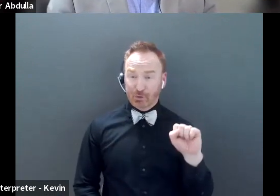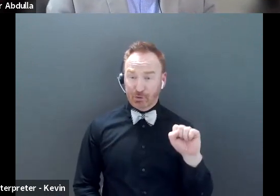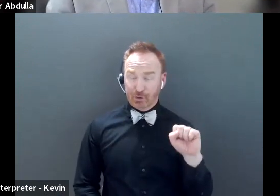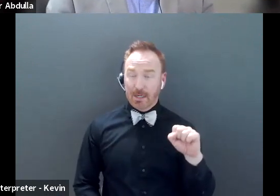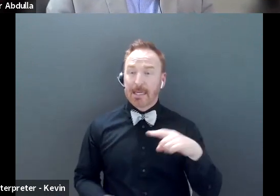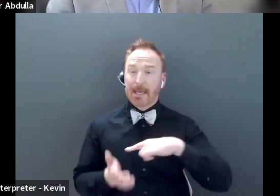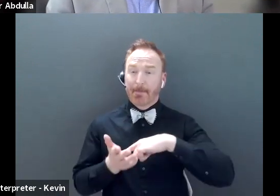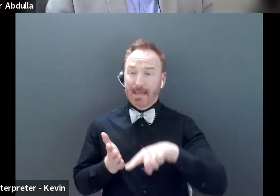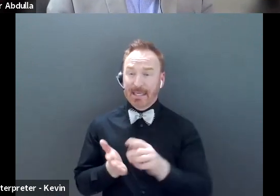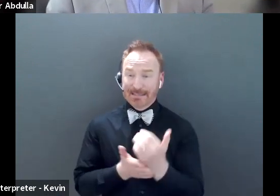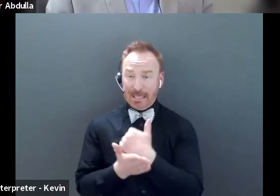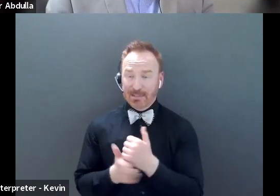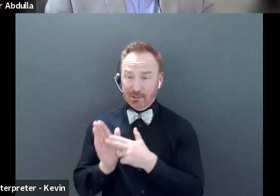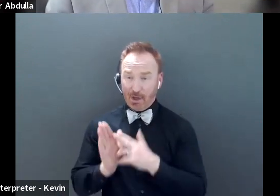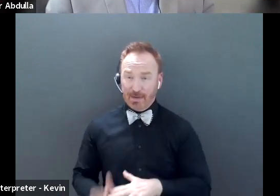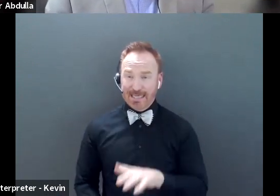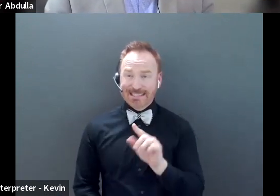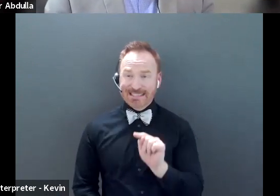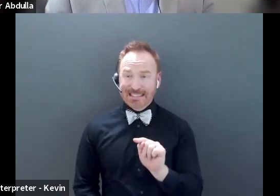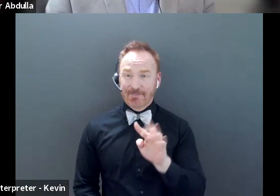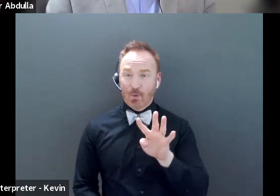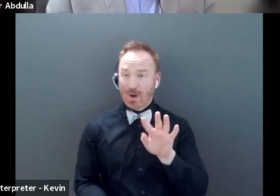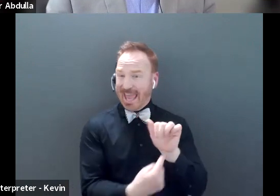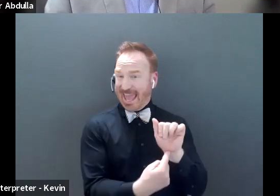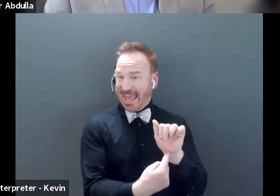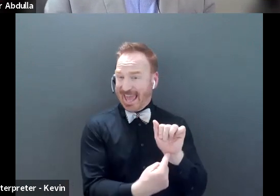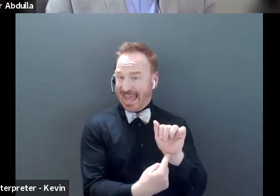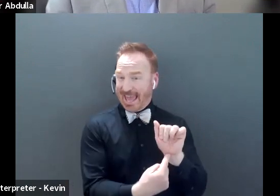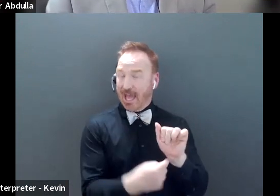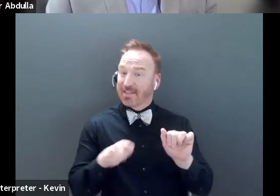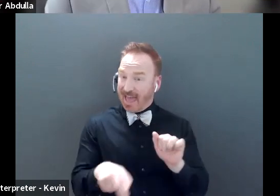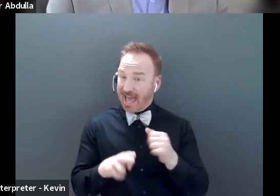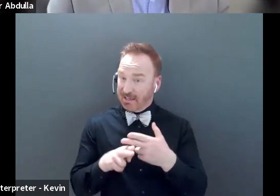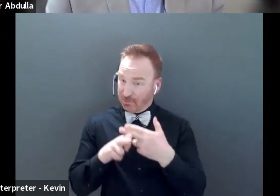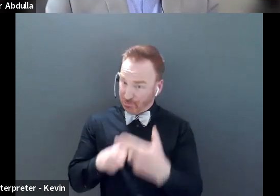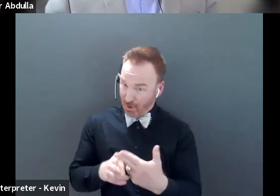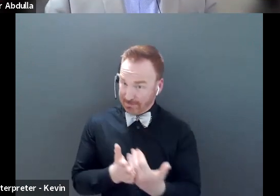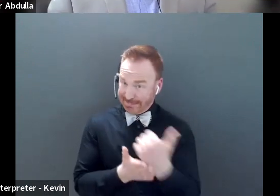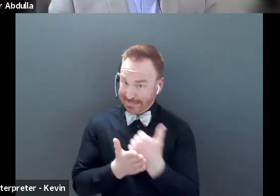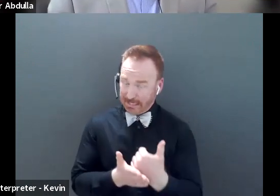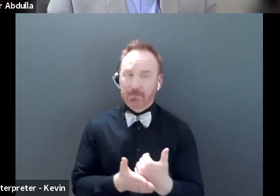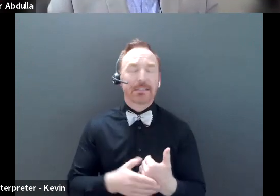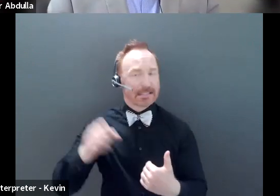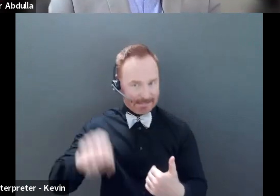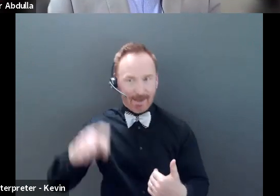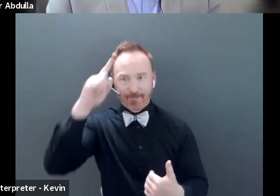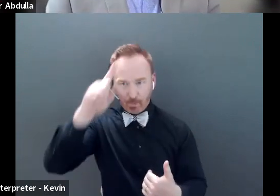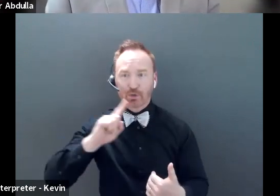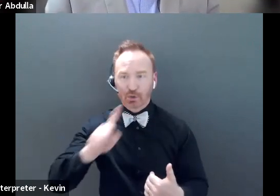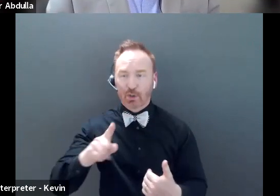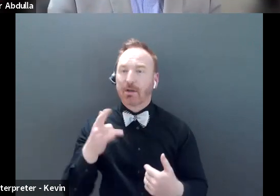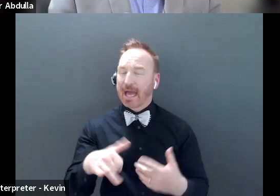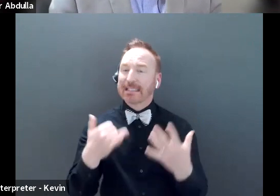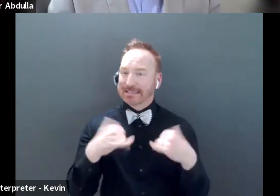a T4A, will it count as an income? Absolutely, yes. That is still income, unfortunately,